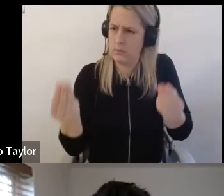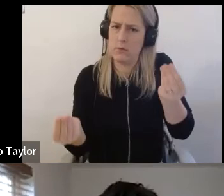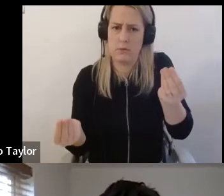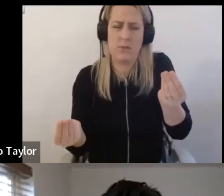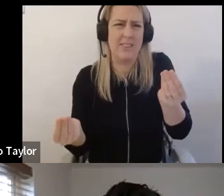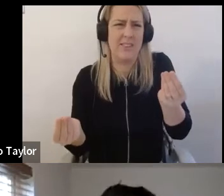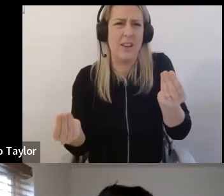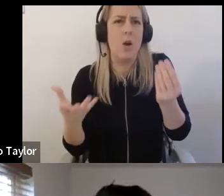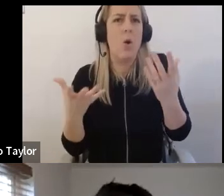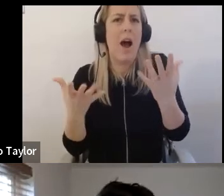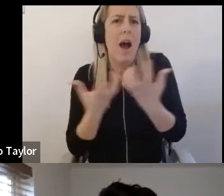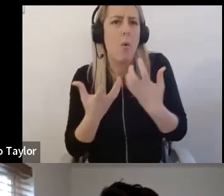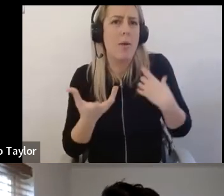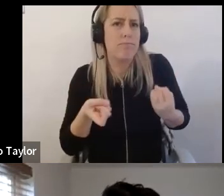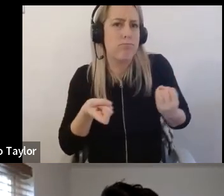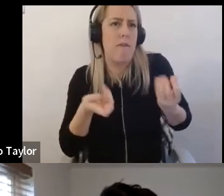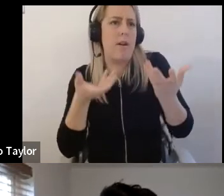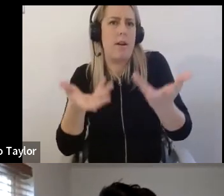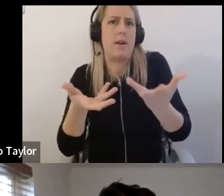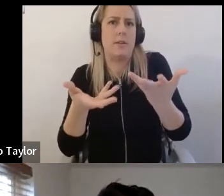wider access to it.